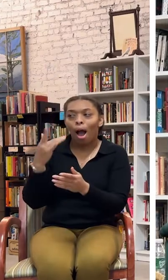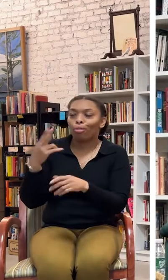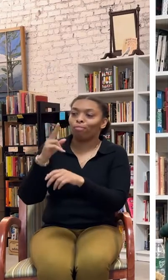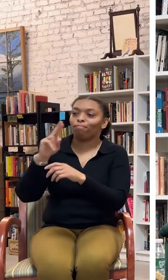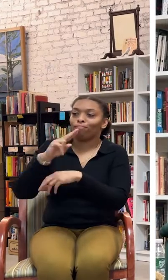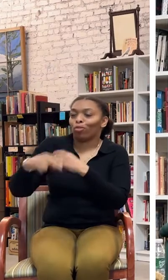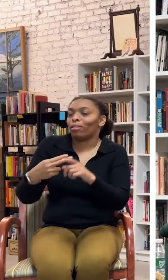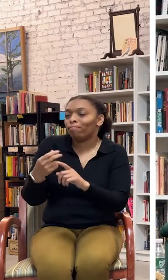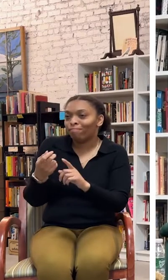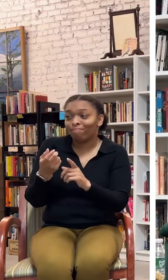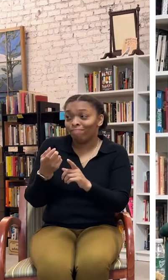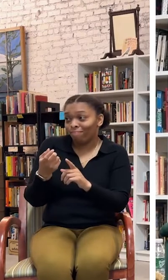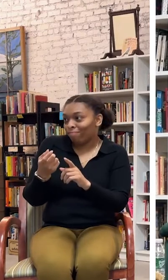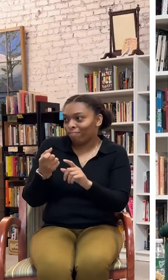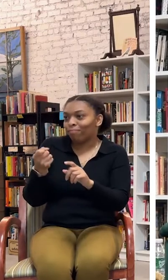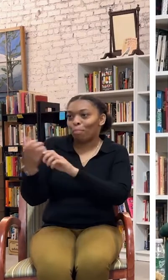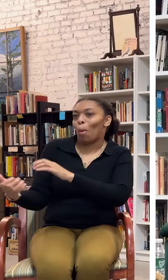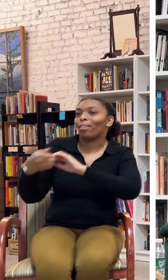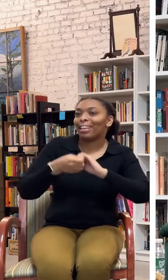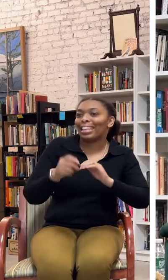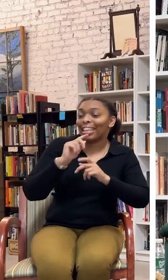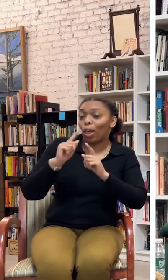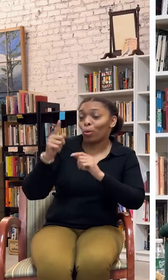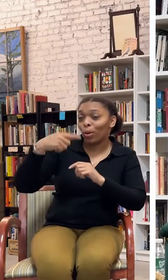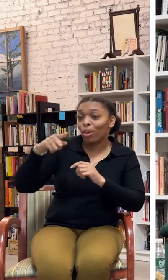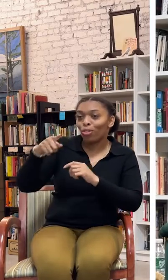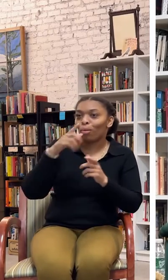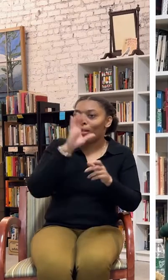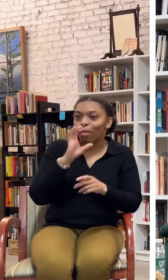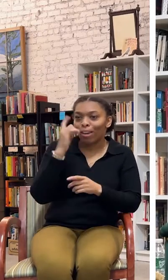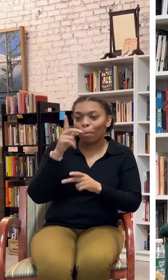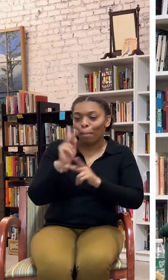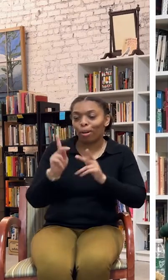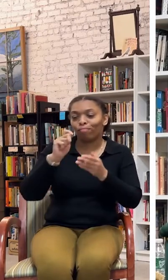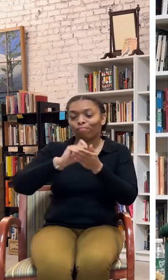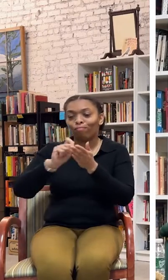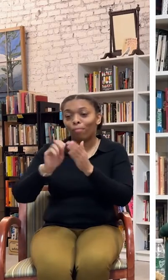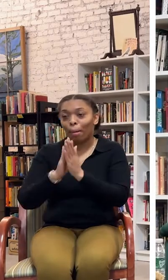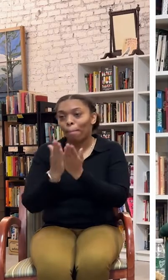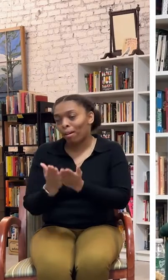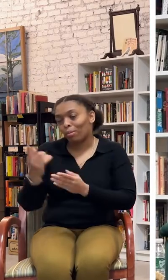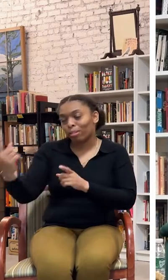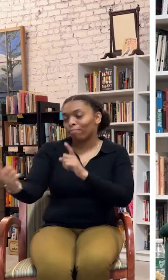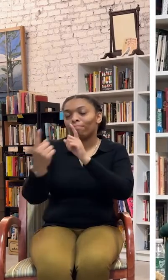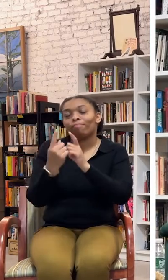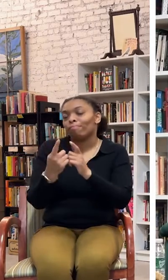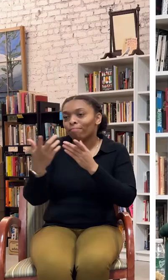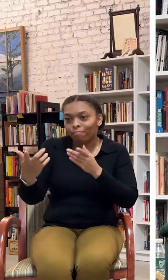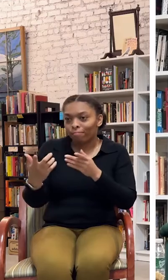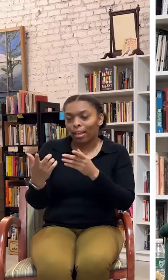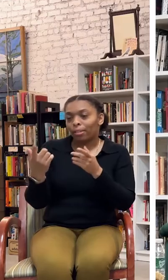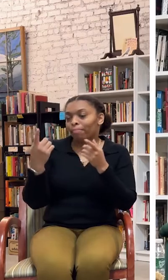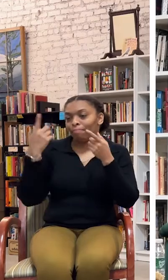I wasn't looking for a book deal. Rakia was looking for people to write books. And the universe brought us together, and we had a really